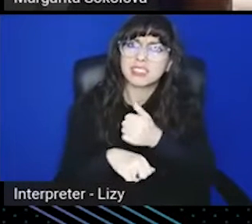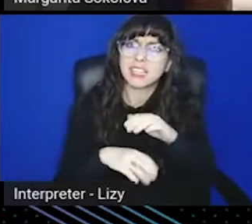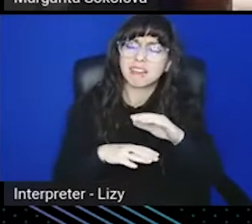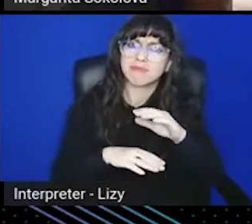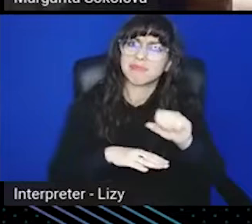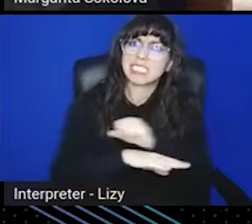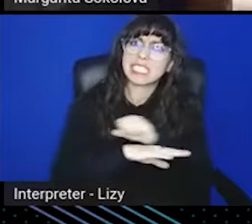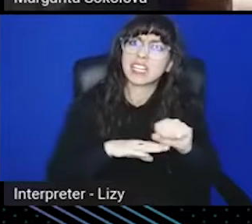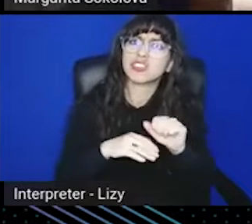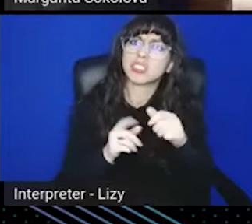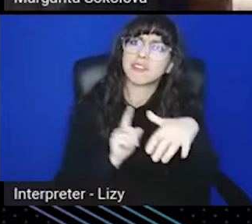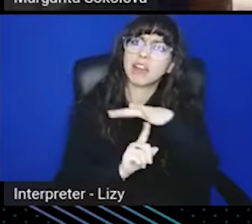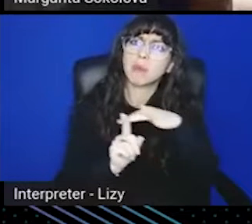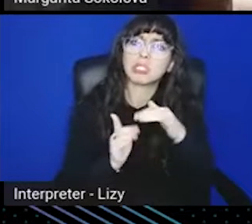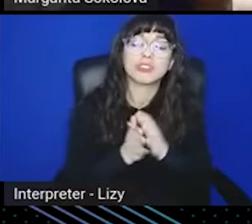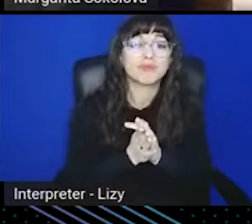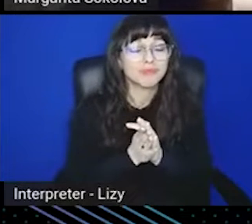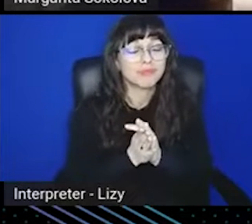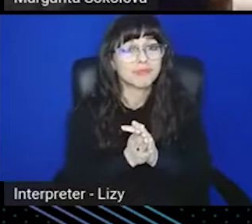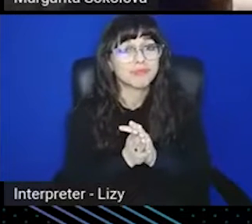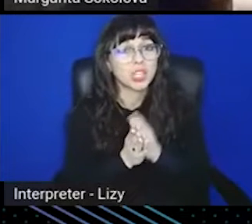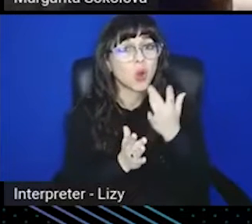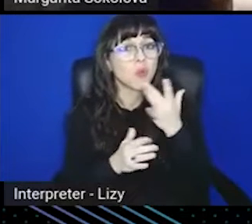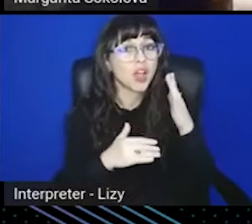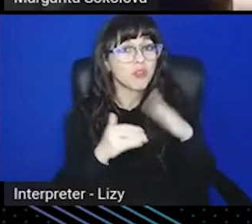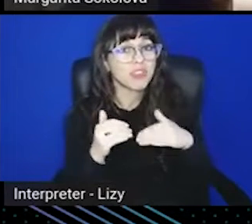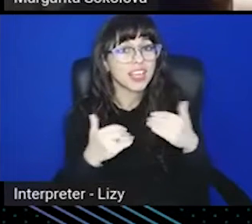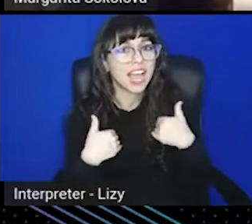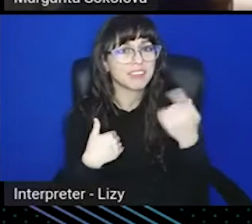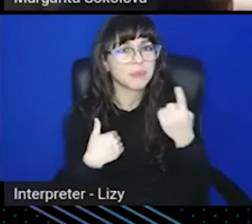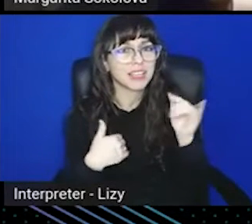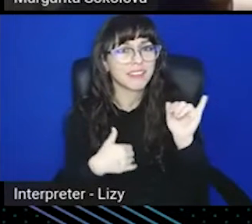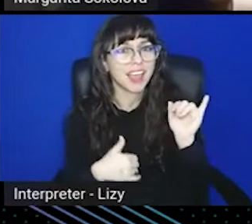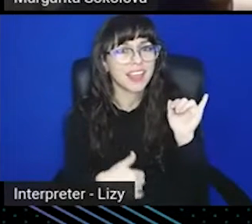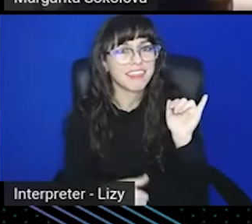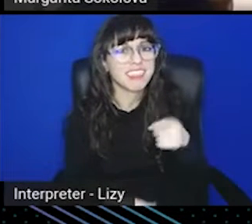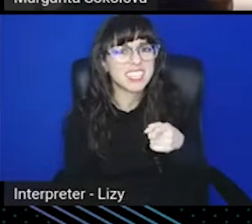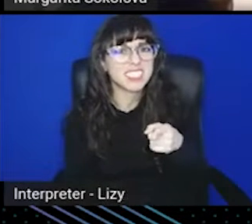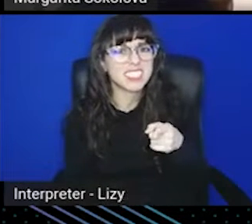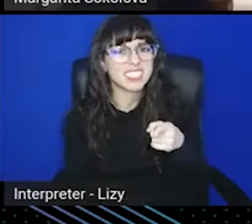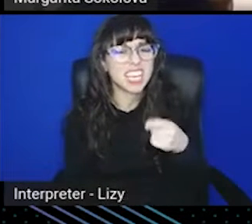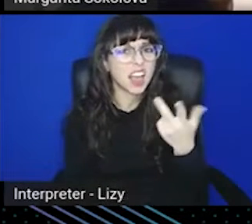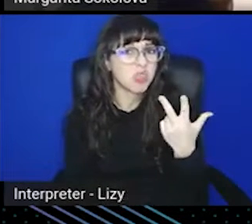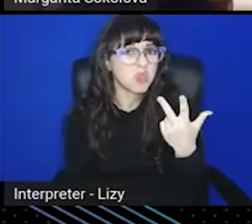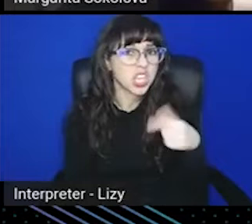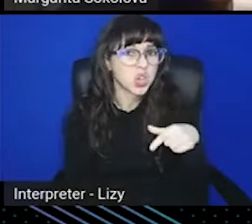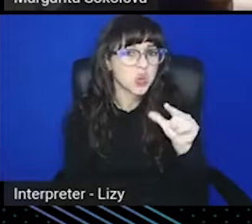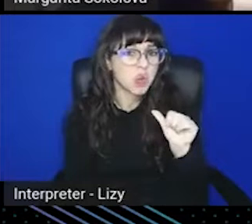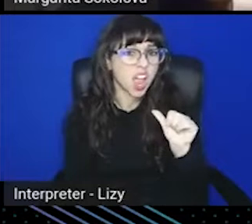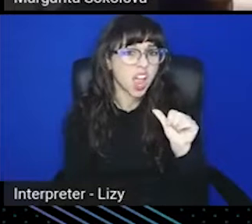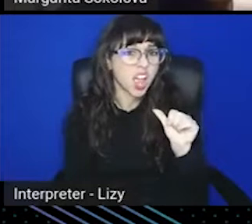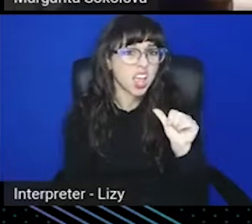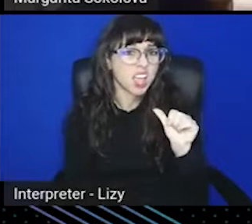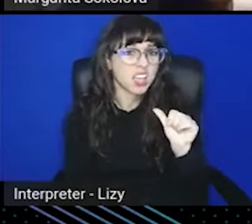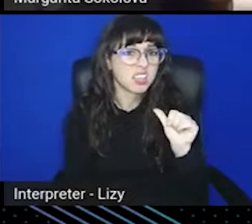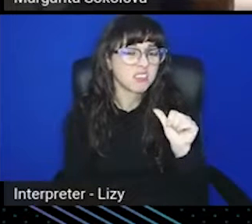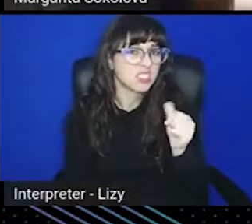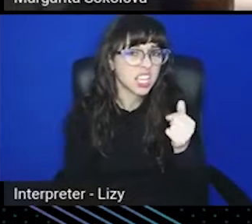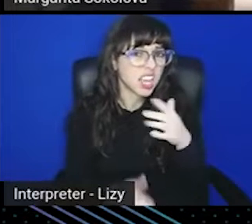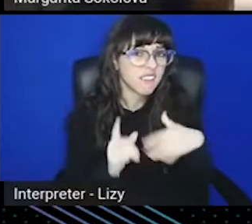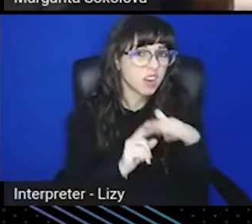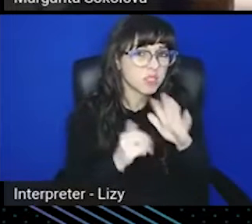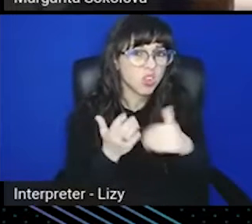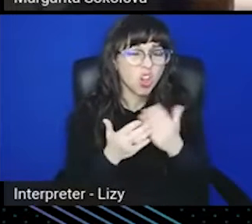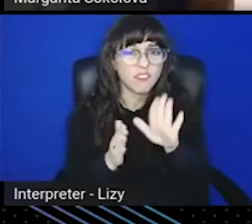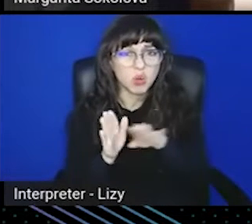So rather than having something like this, where you have perhaps 3 QA environments that all of your developers have to coordinate